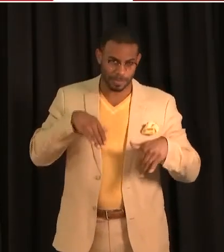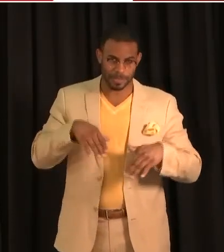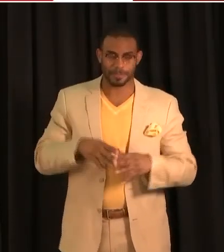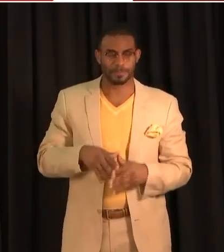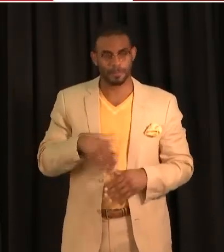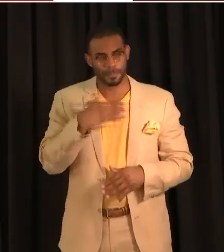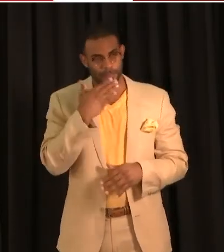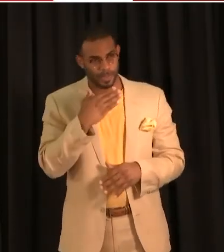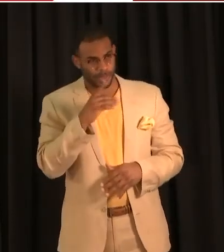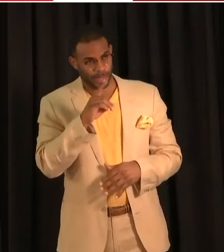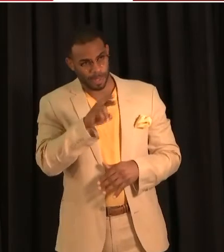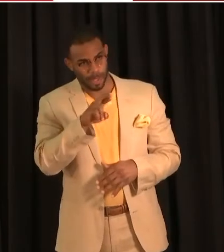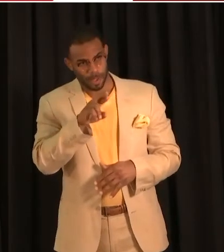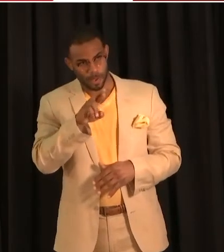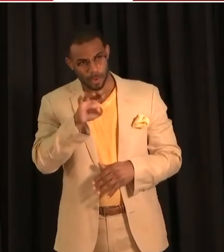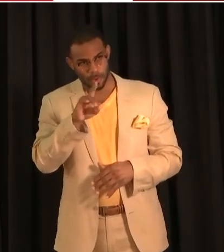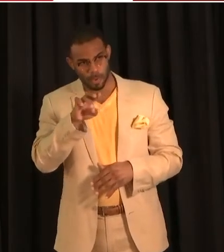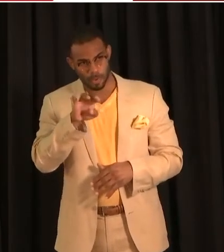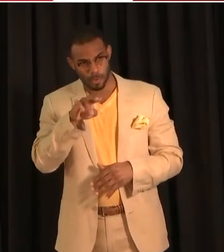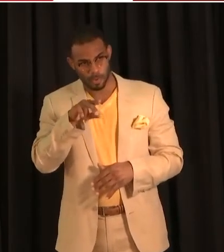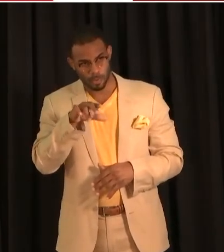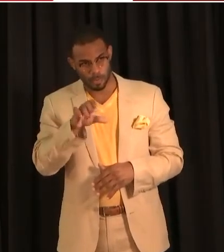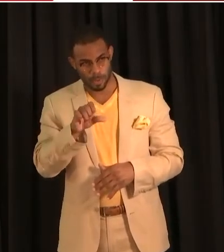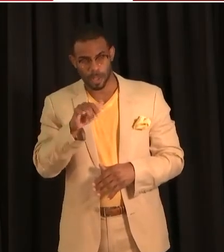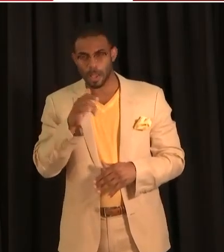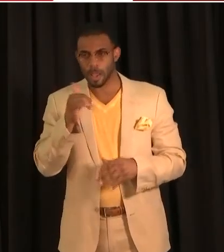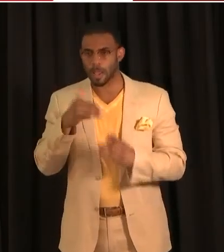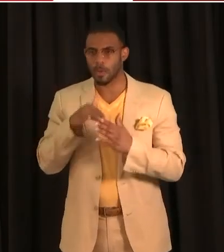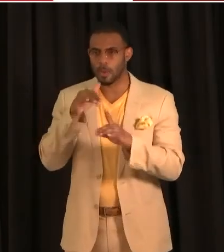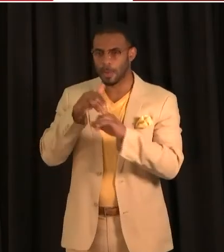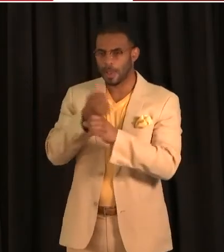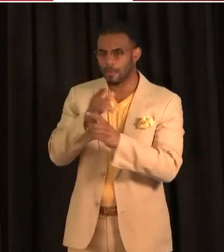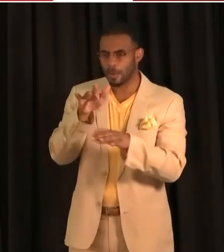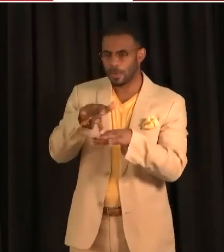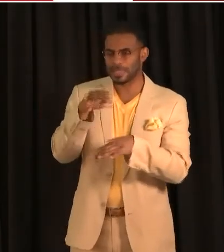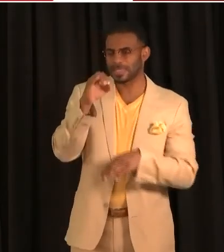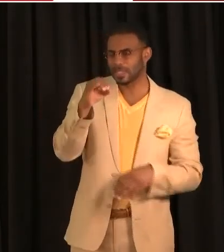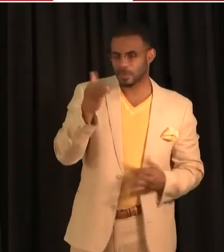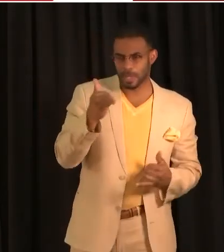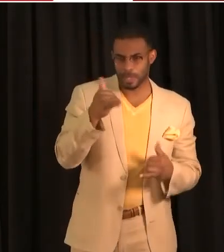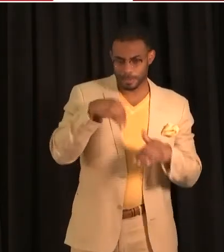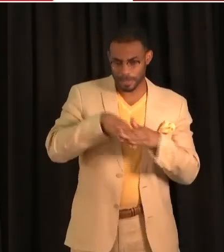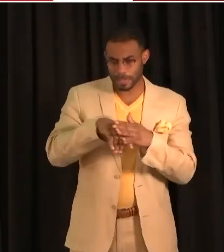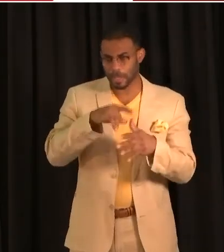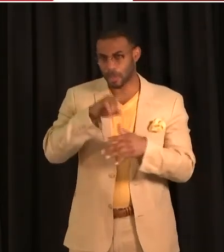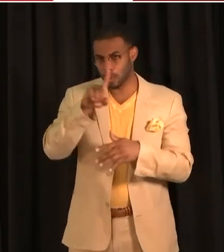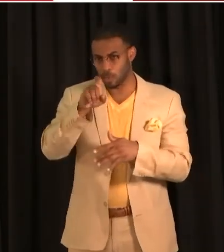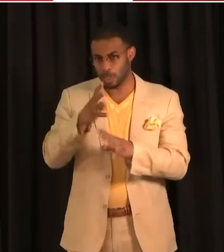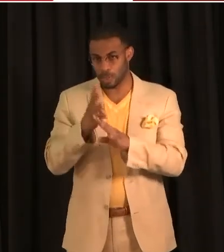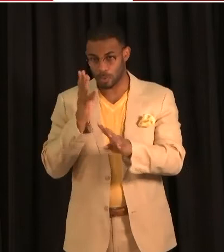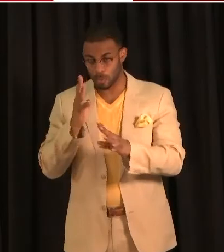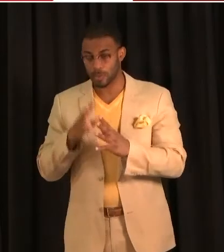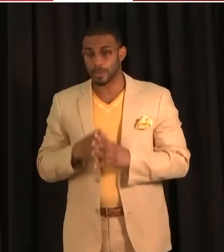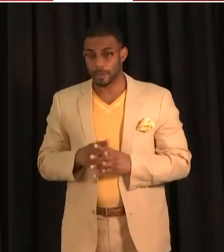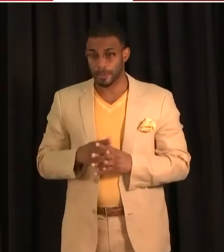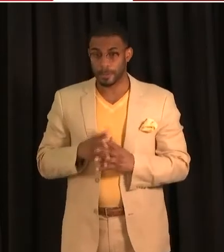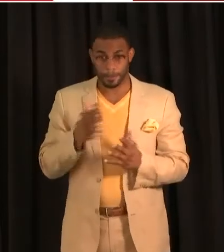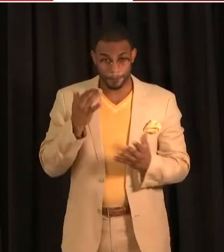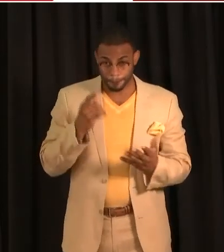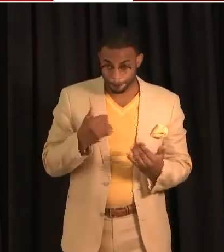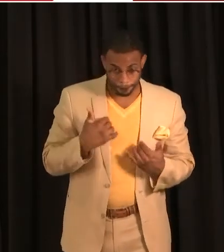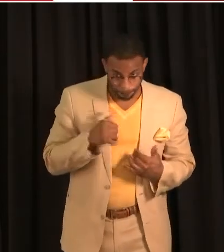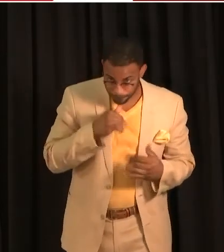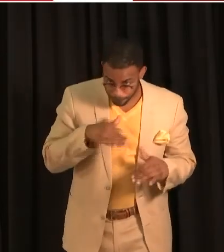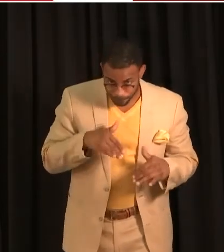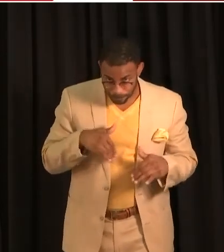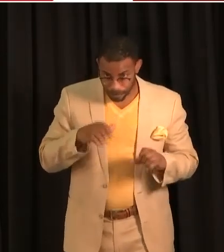Great. Thank you, Director Rodriguez. Again, I want to remind everyone to press 0 now to be entered into the question queue